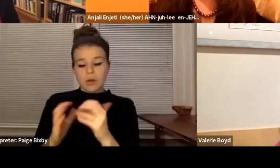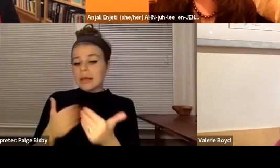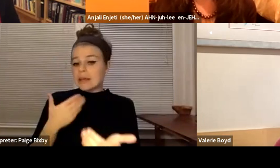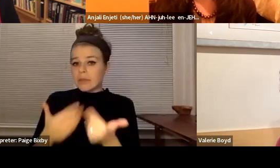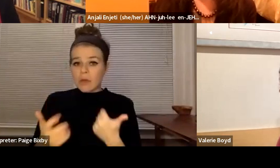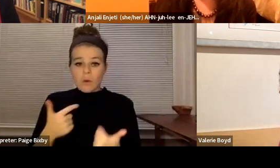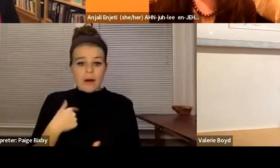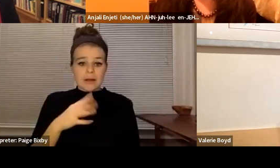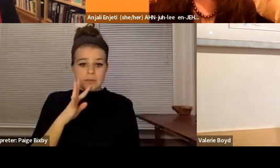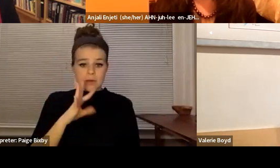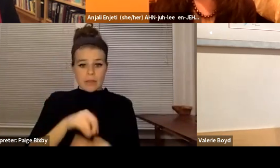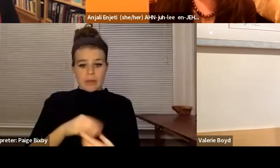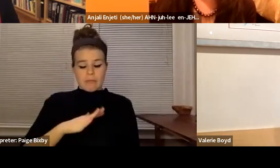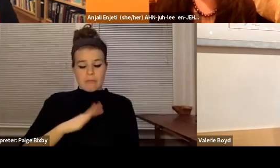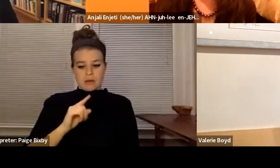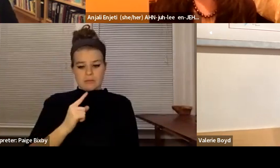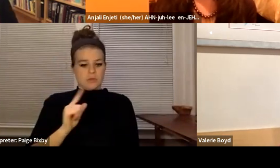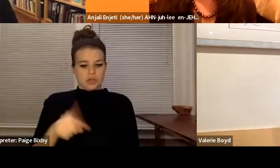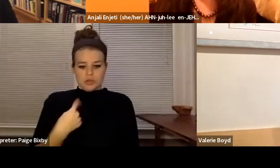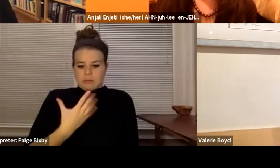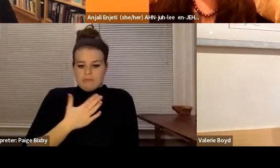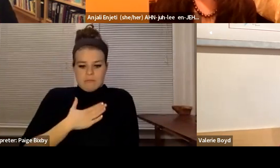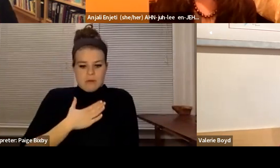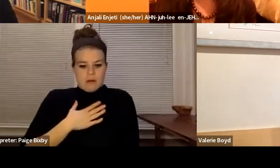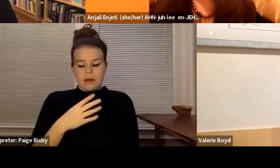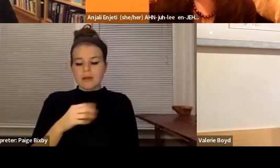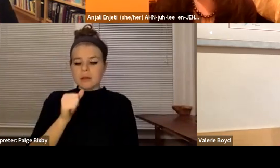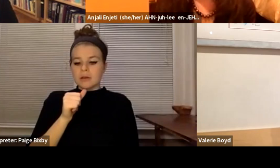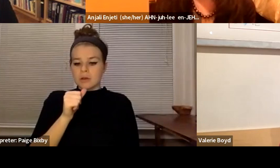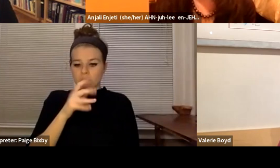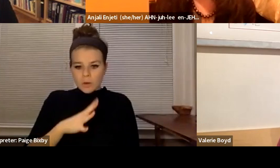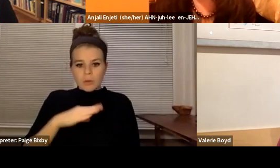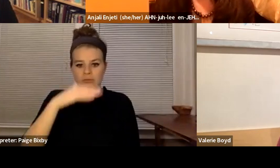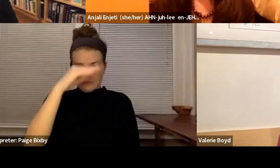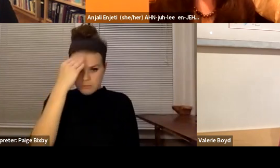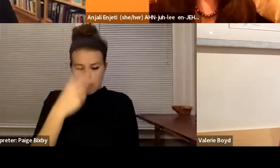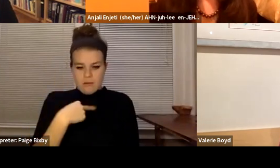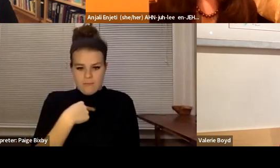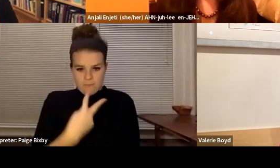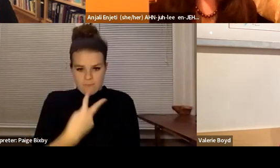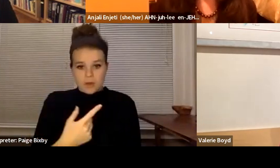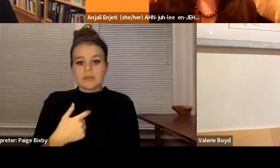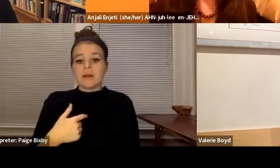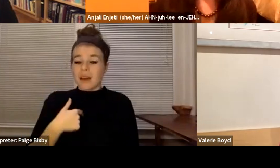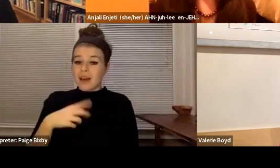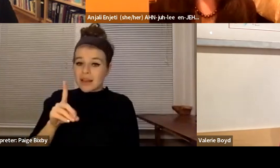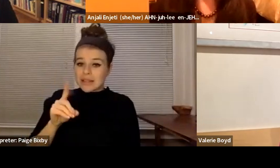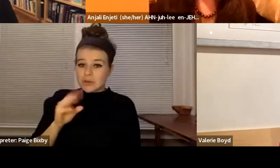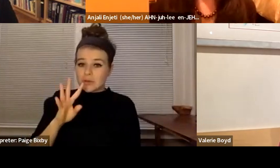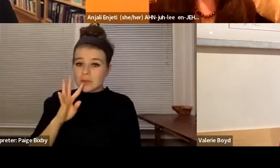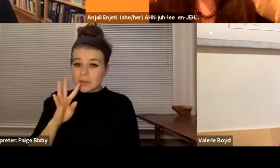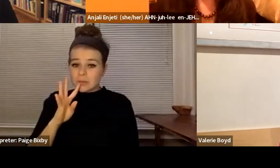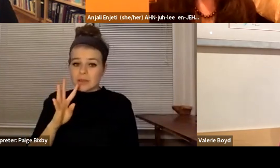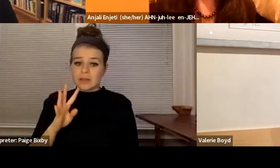my singular Black woman's voice, I'm speaking to and with, perhaps not